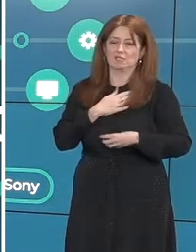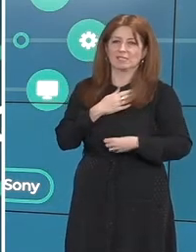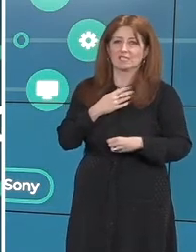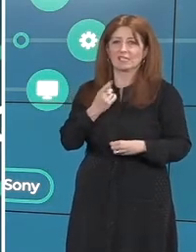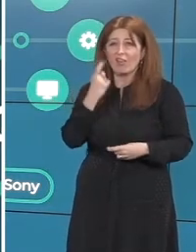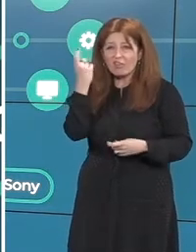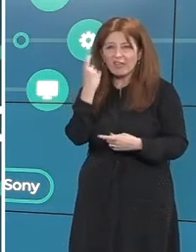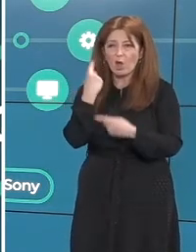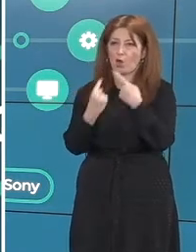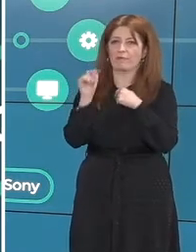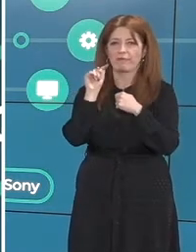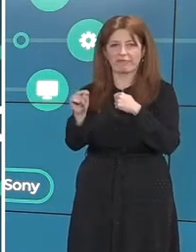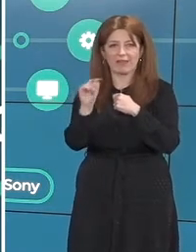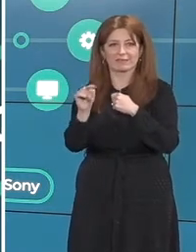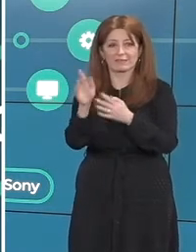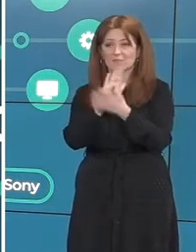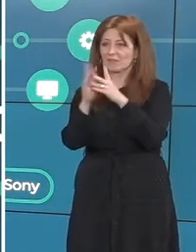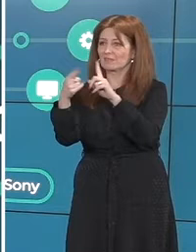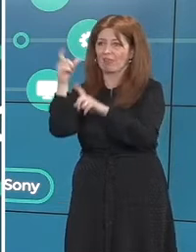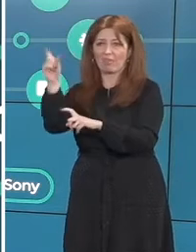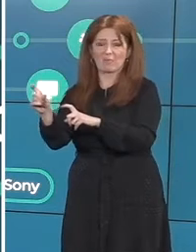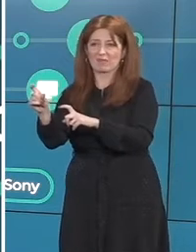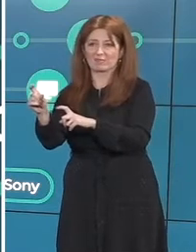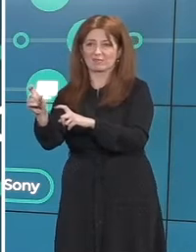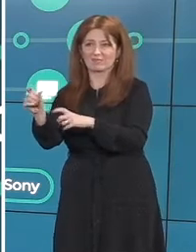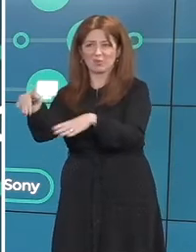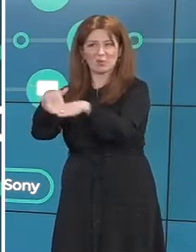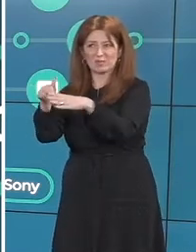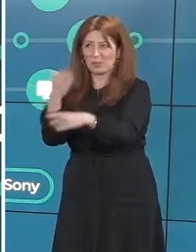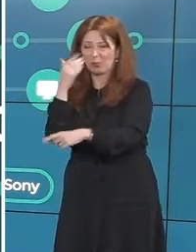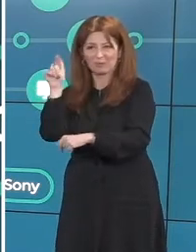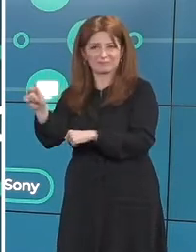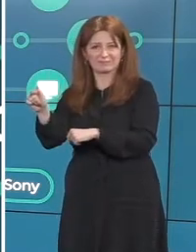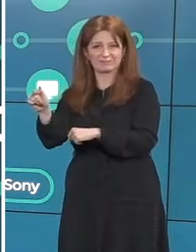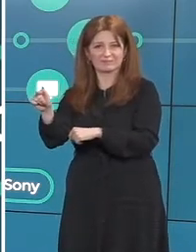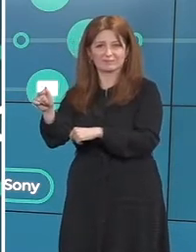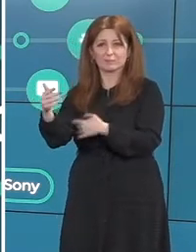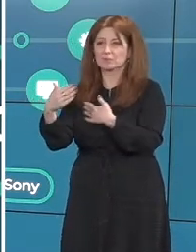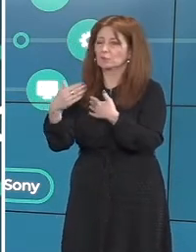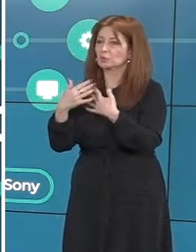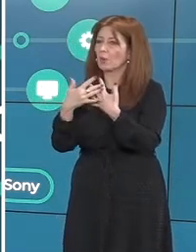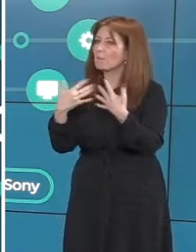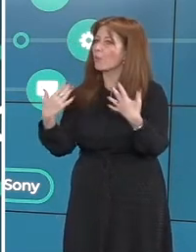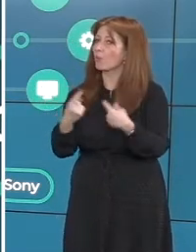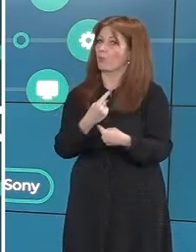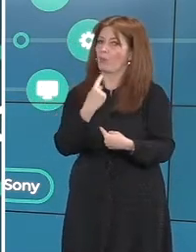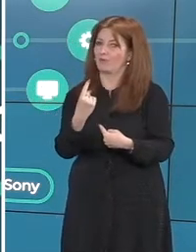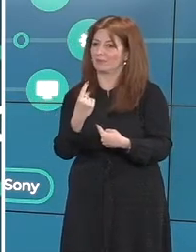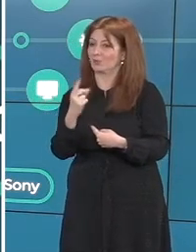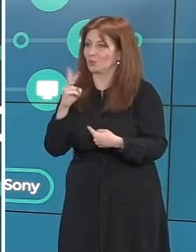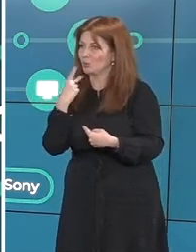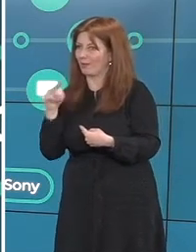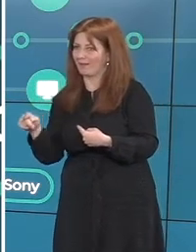about, it's very difficult to realize that the other person doesn't have your context. So more than once, more than twice, I've come into